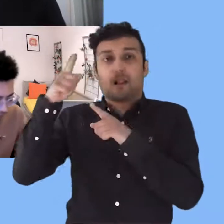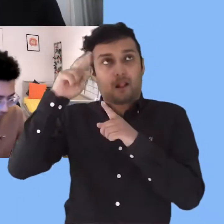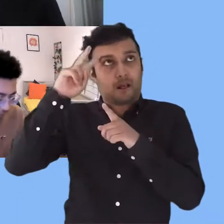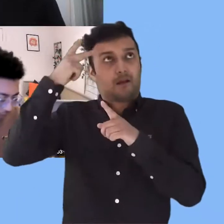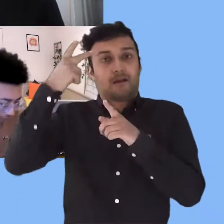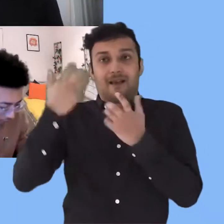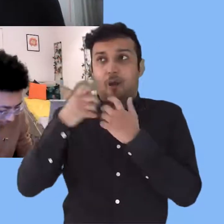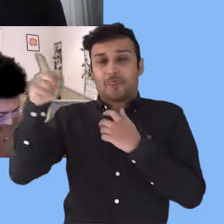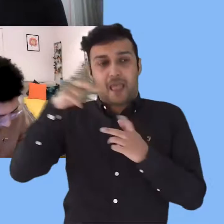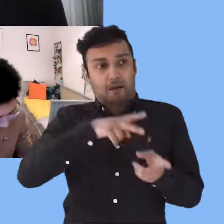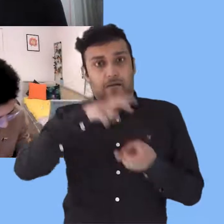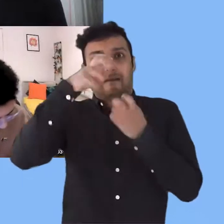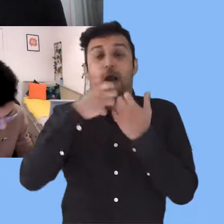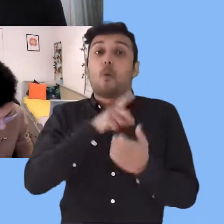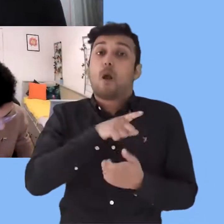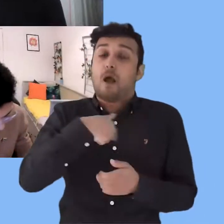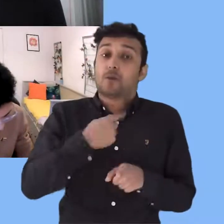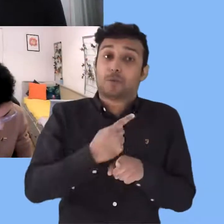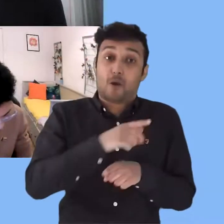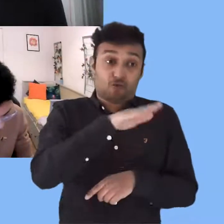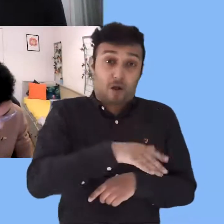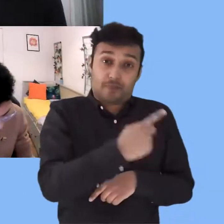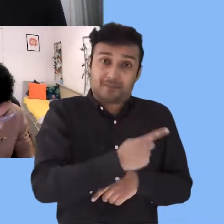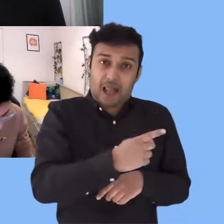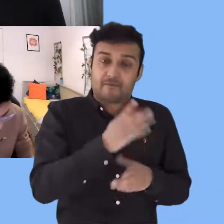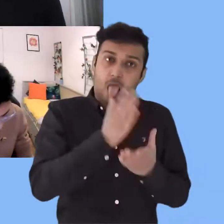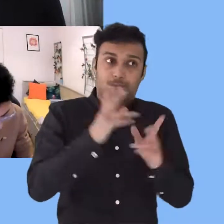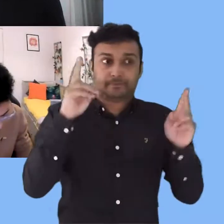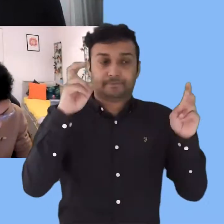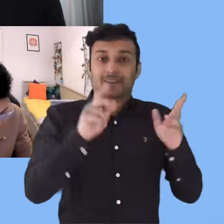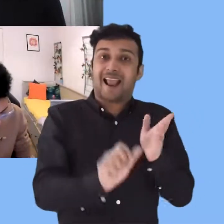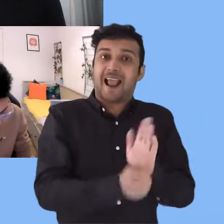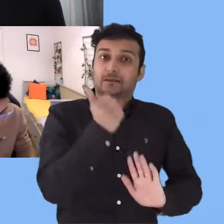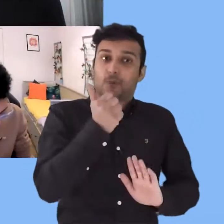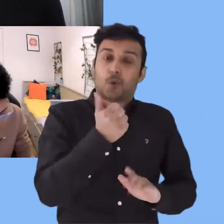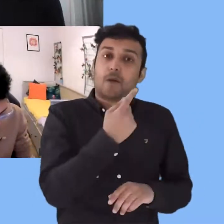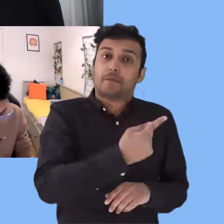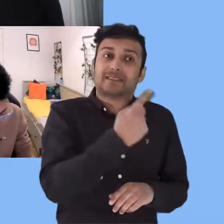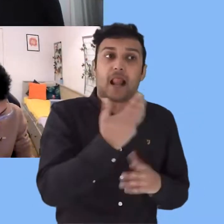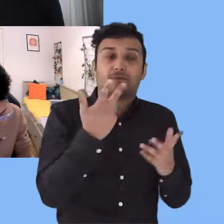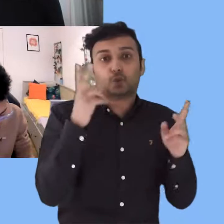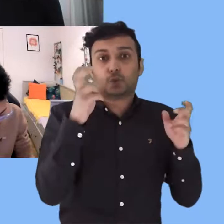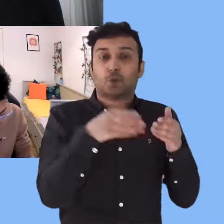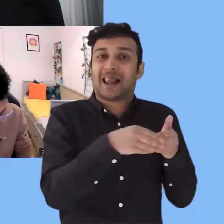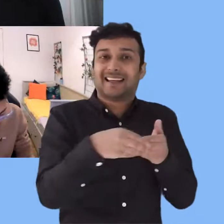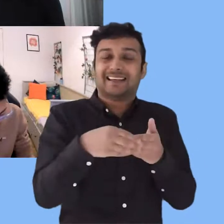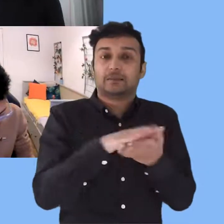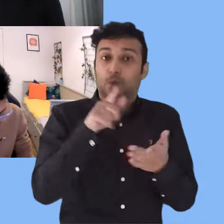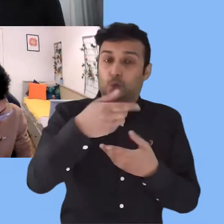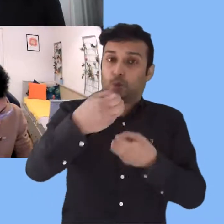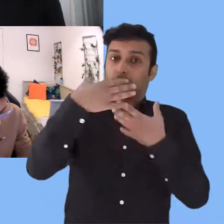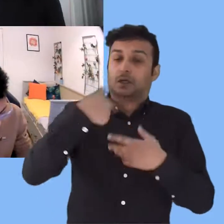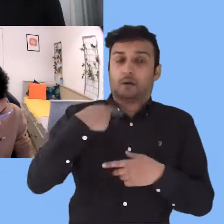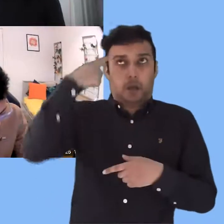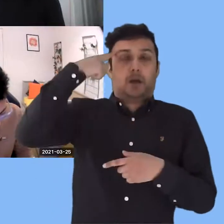kind of practice, I really guess what it made me think about when you were speaking is, how would that be interpreted? How would that